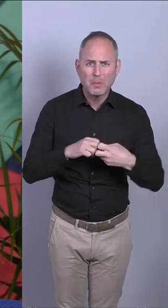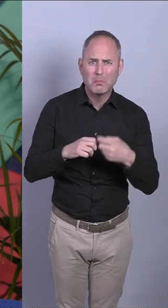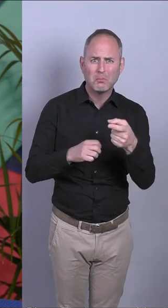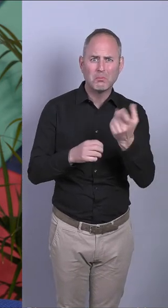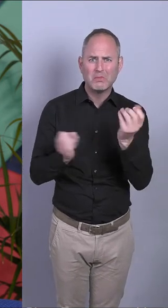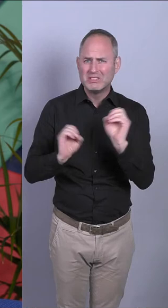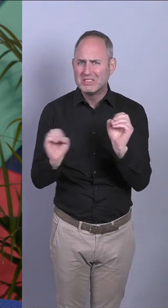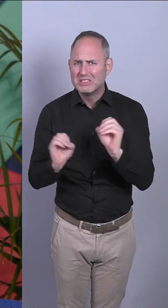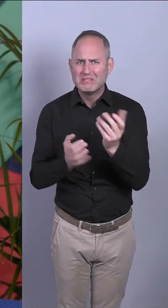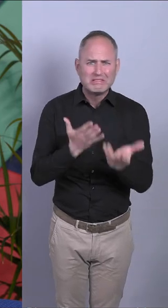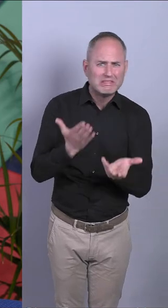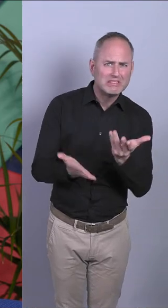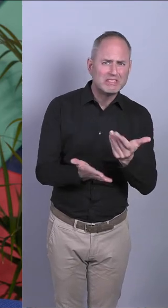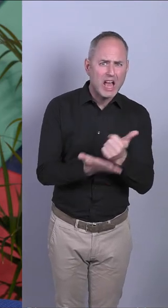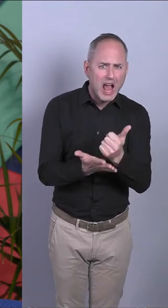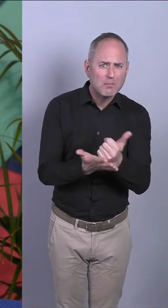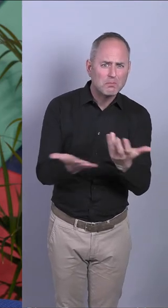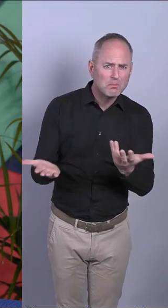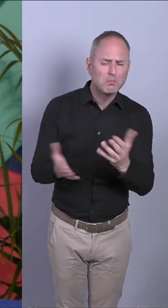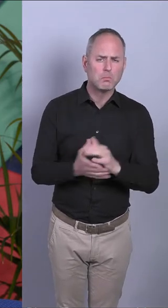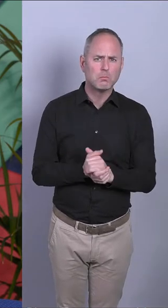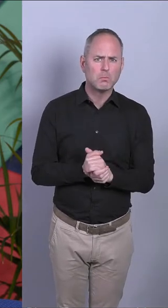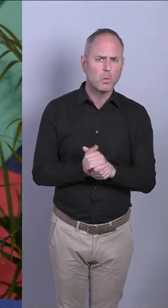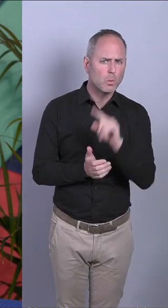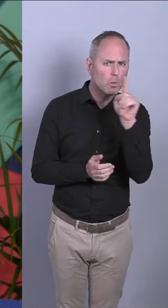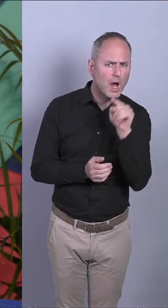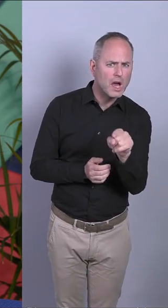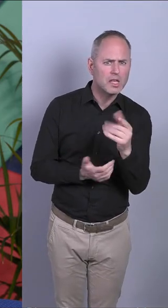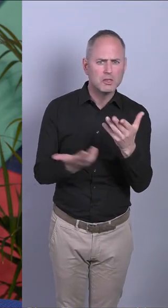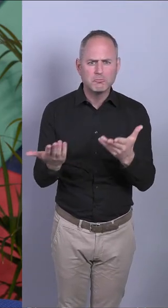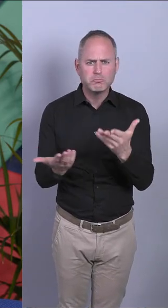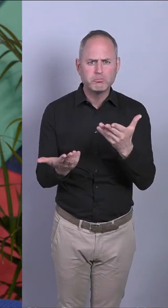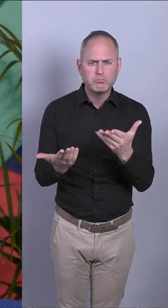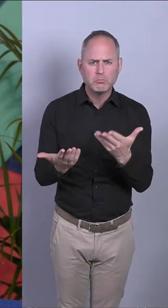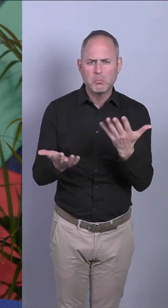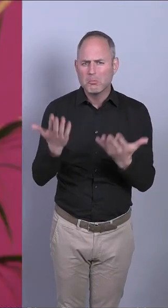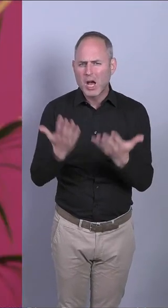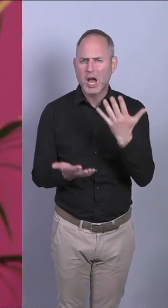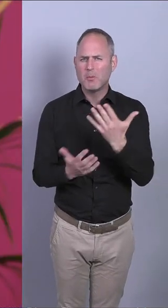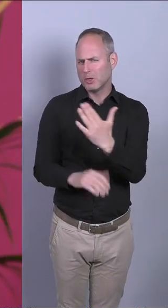aren't you feeling well, or are there other